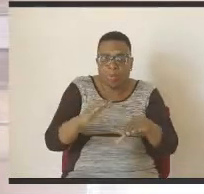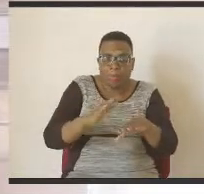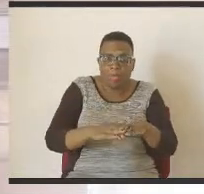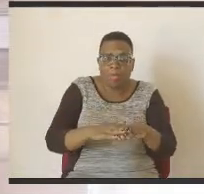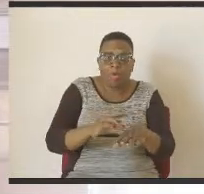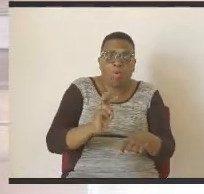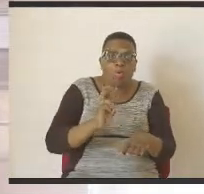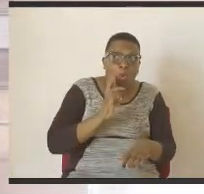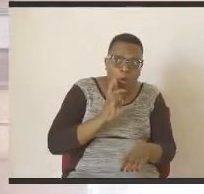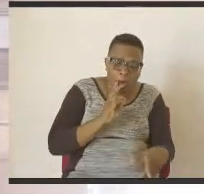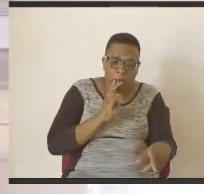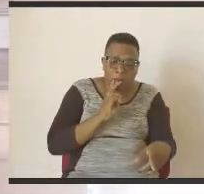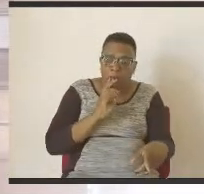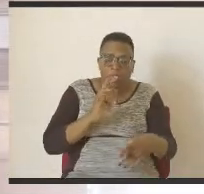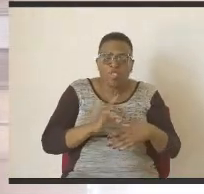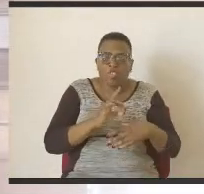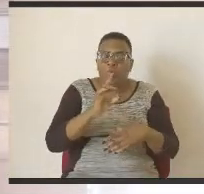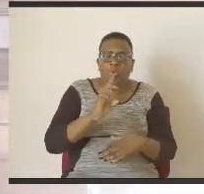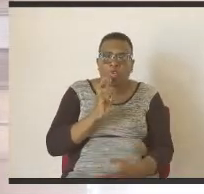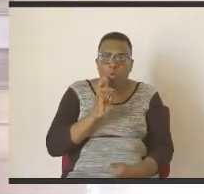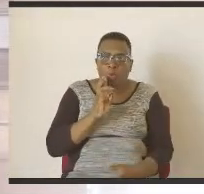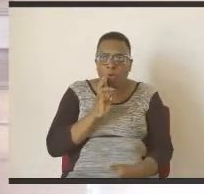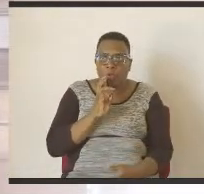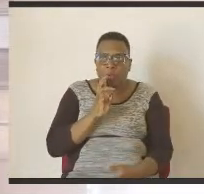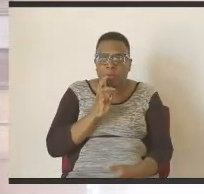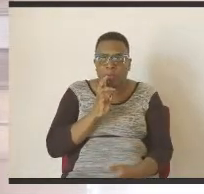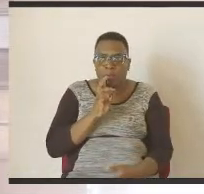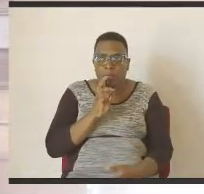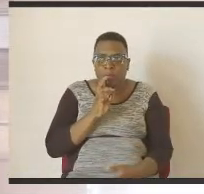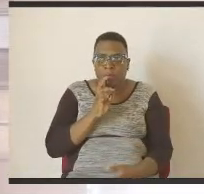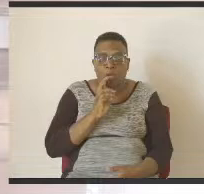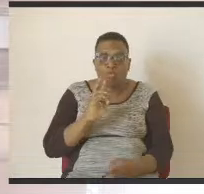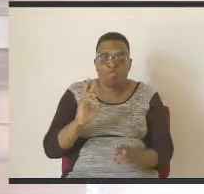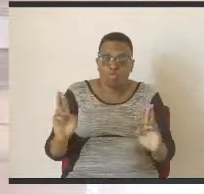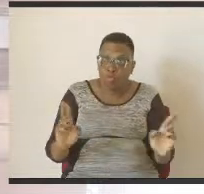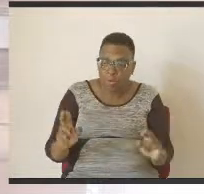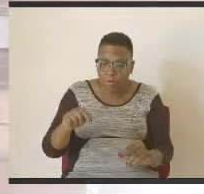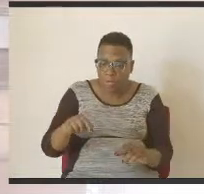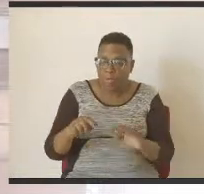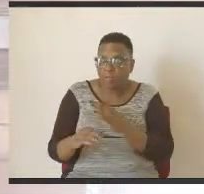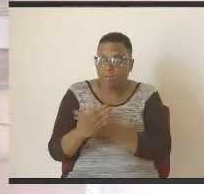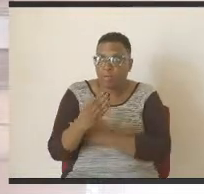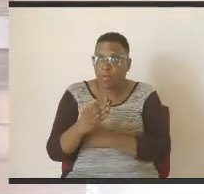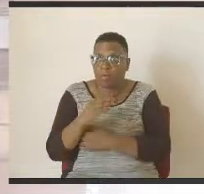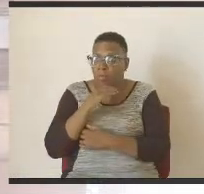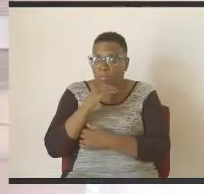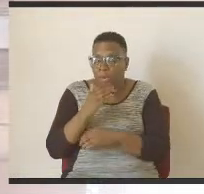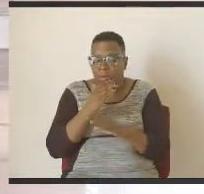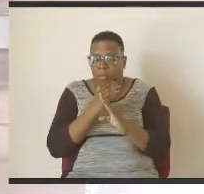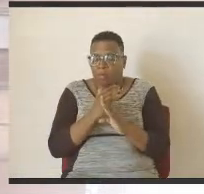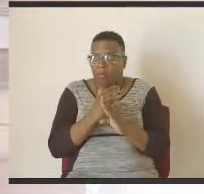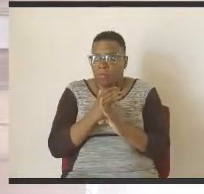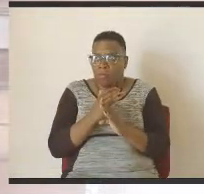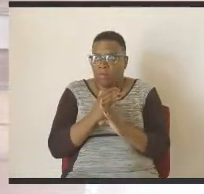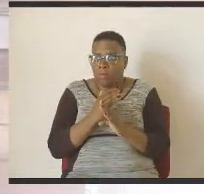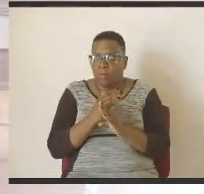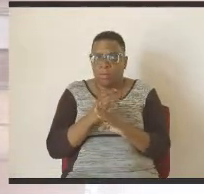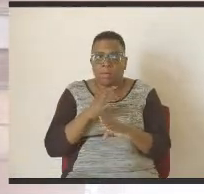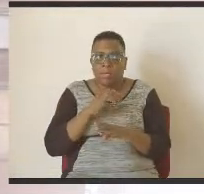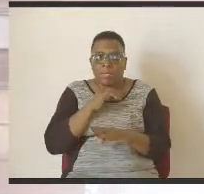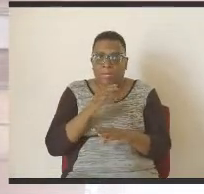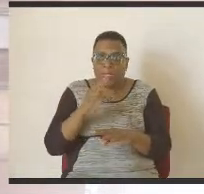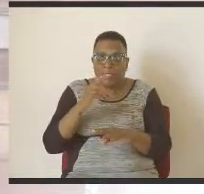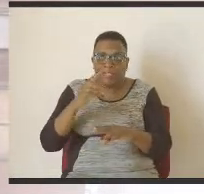is spiritual water being stirred up this morning. Do not hesitate while you sit in